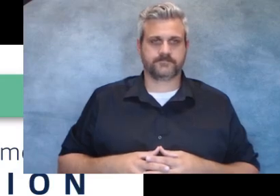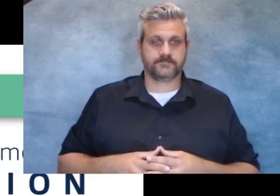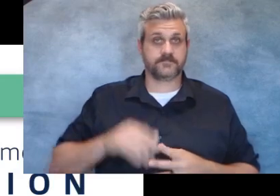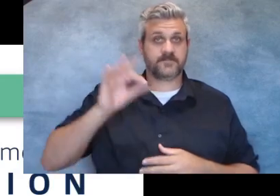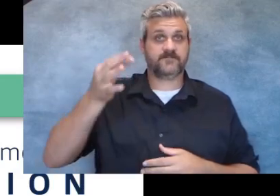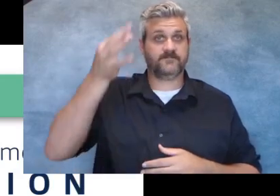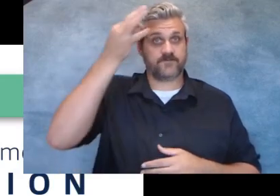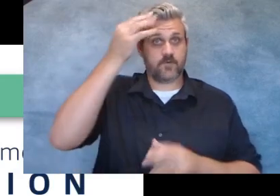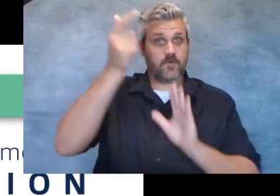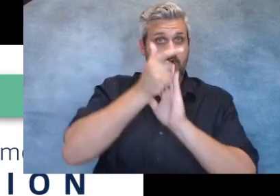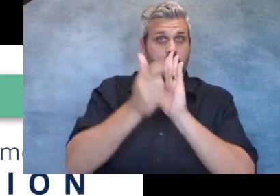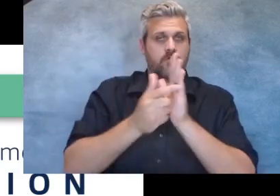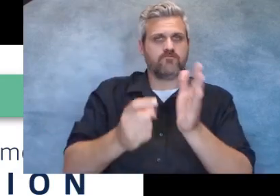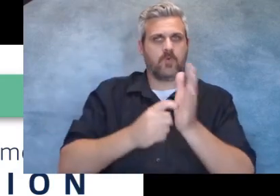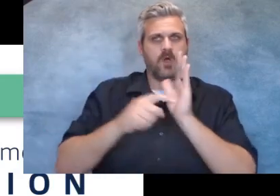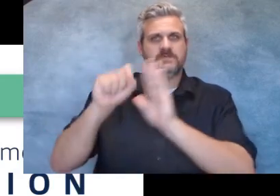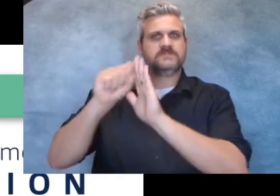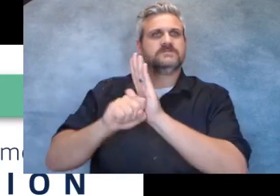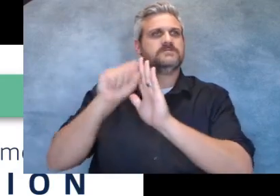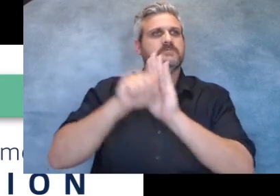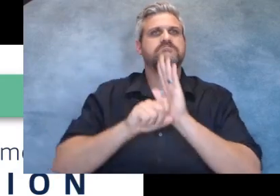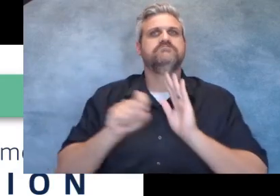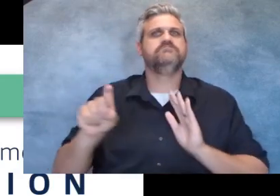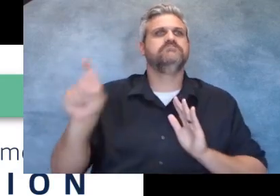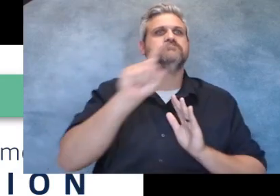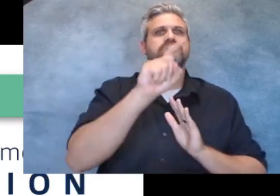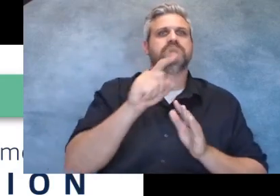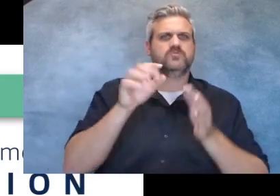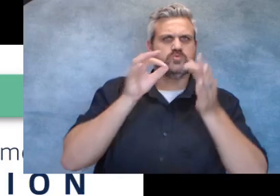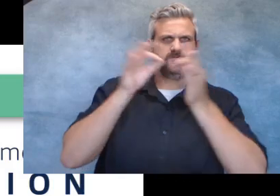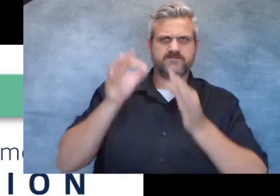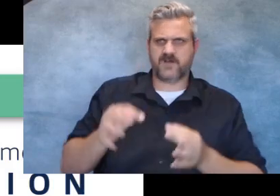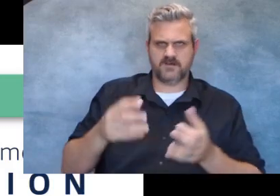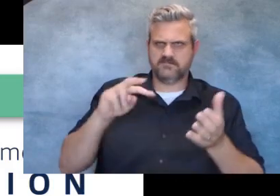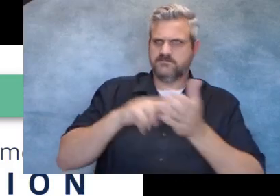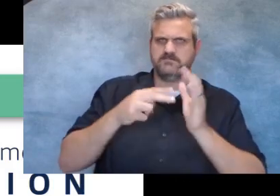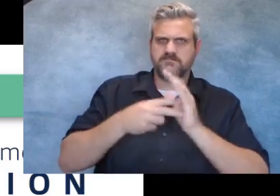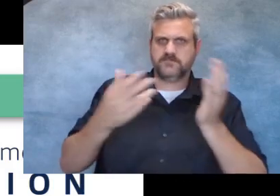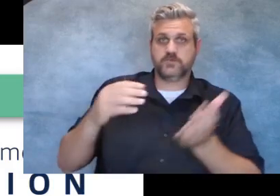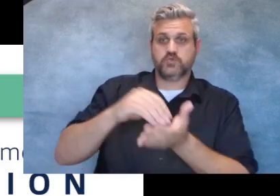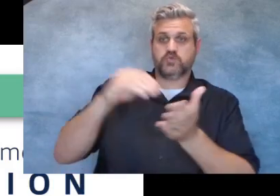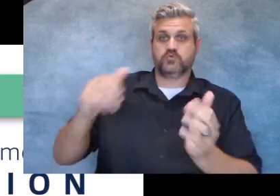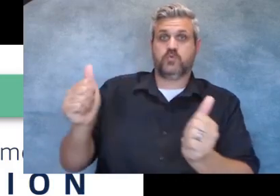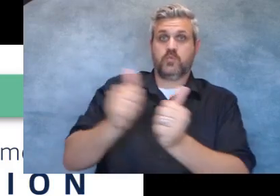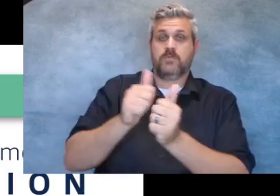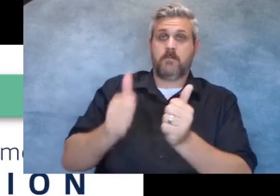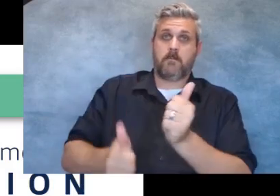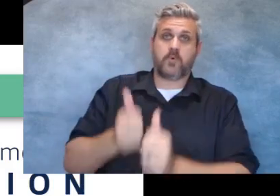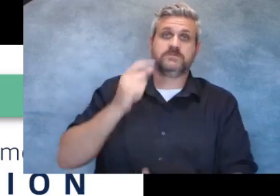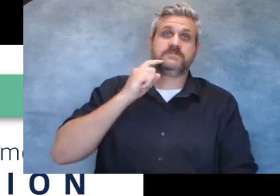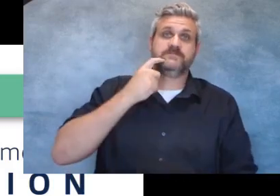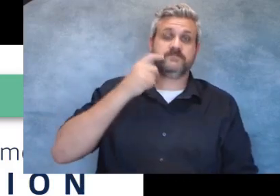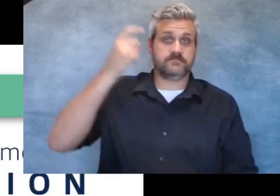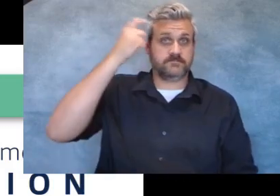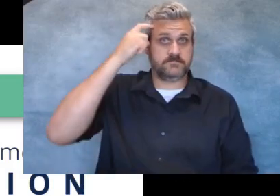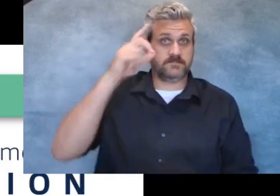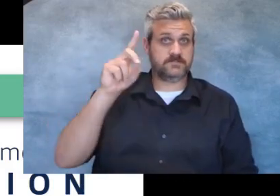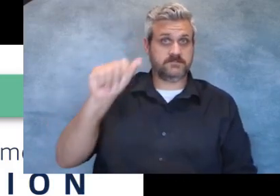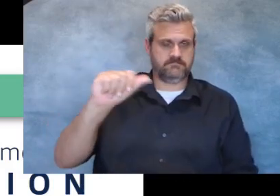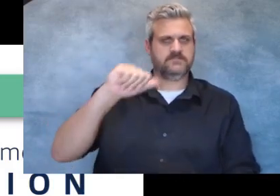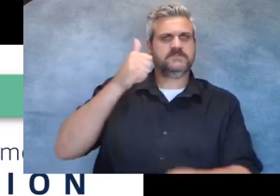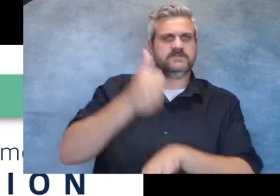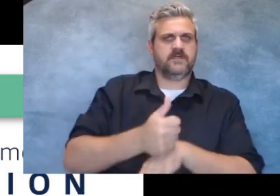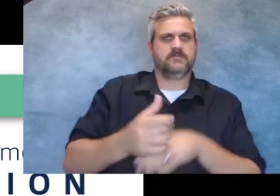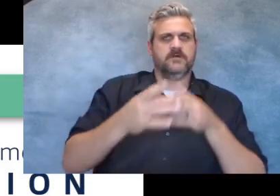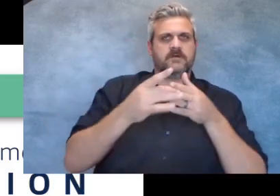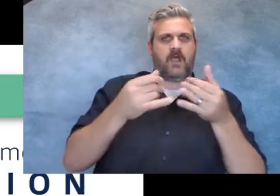The federal law requires states to define students with the most significant cognitive disabilities and establish